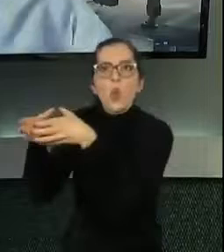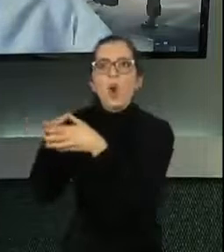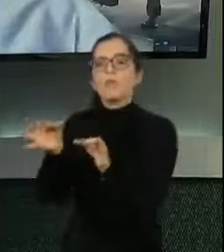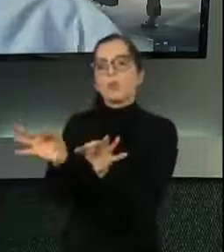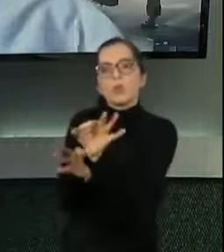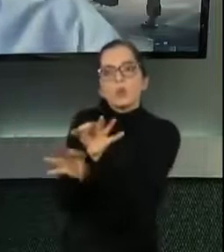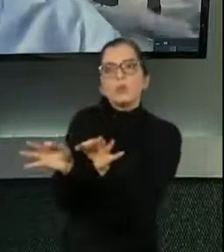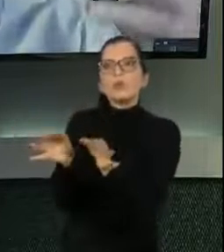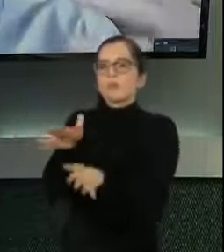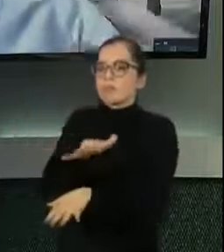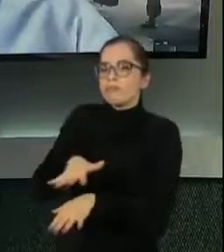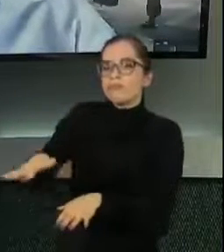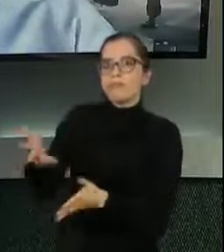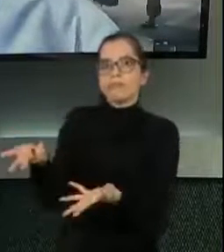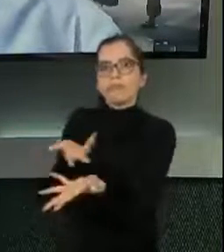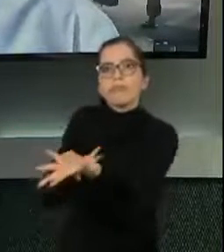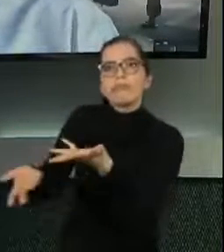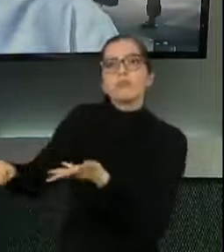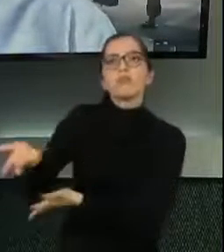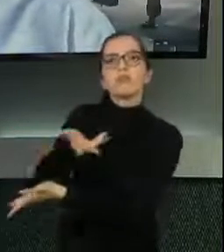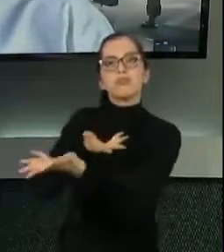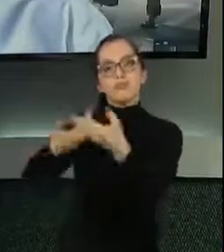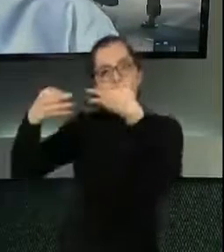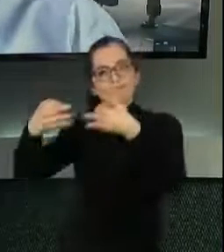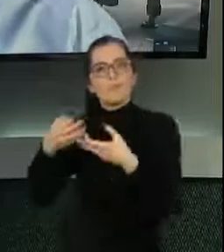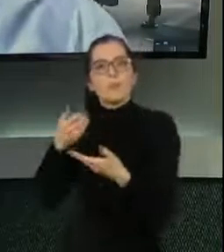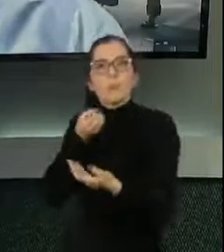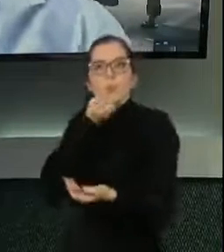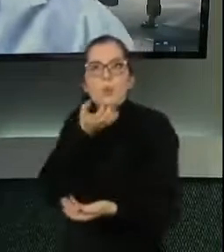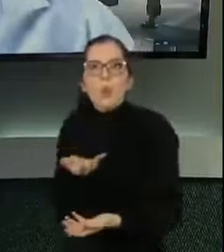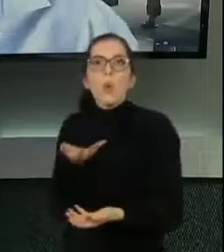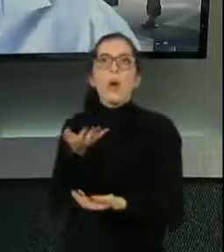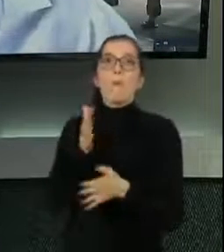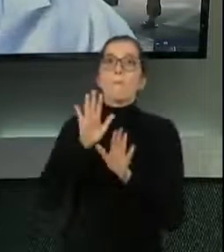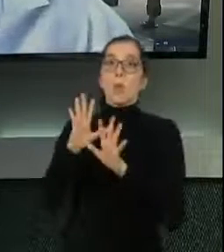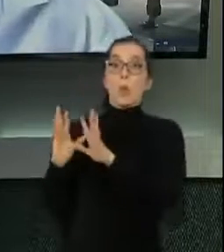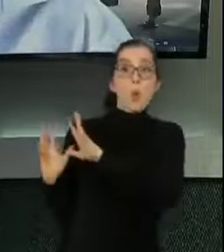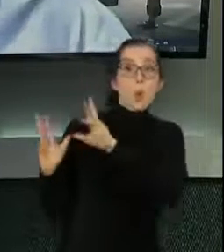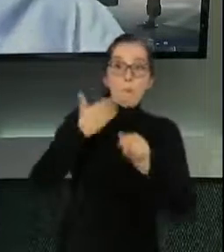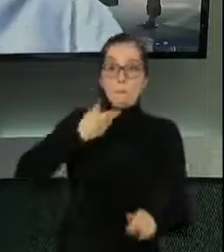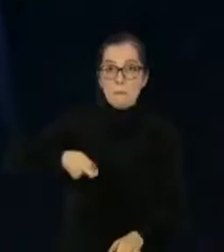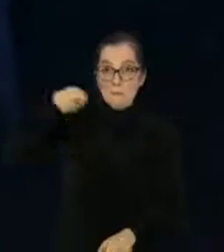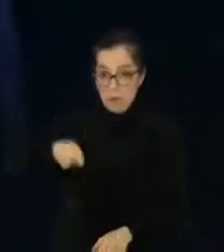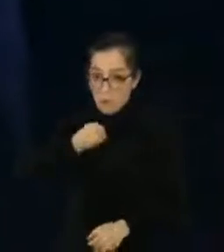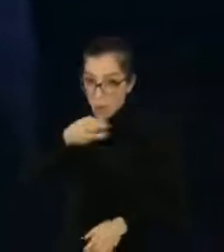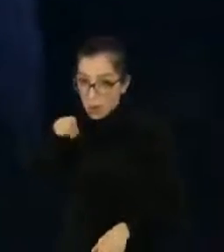parties together and keep order in the society and not all alpha males are good at that.